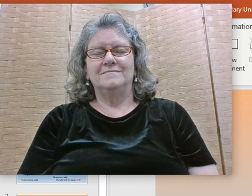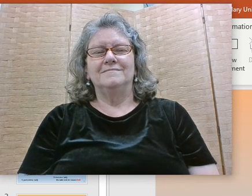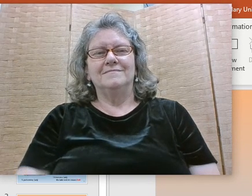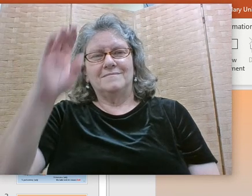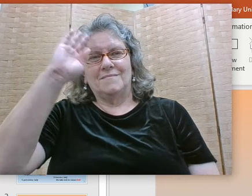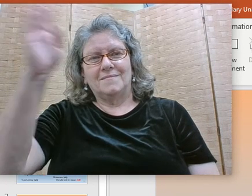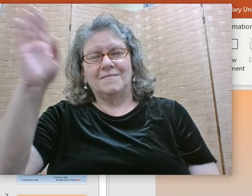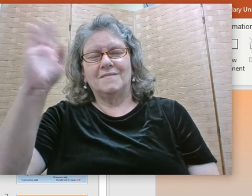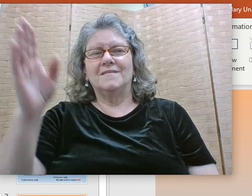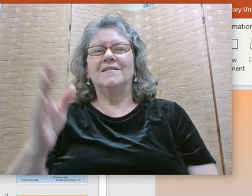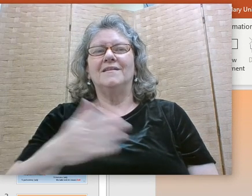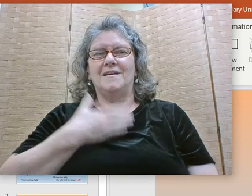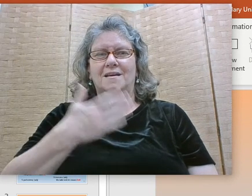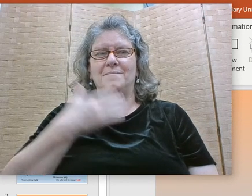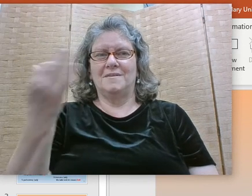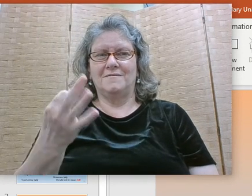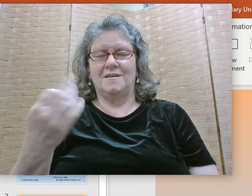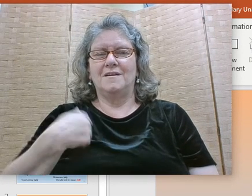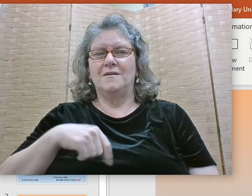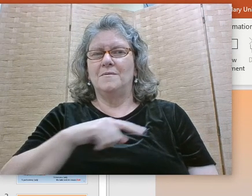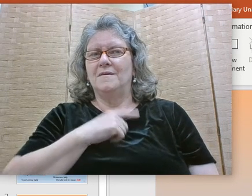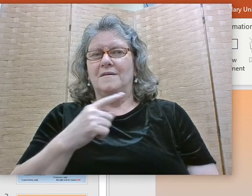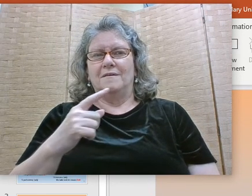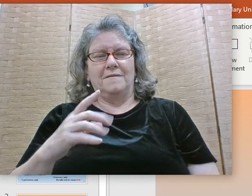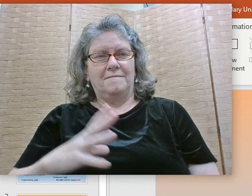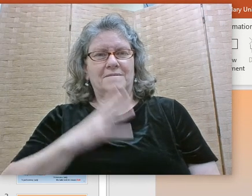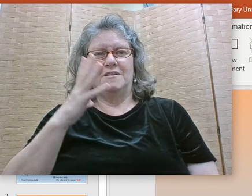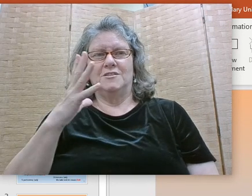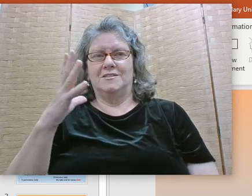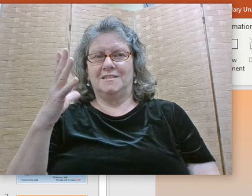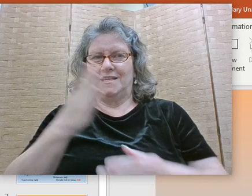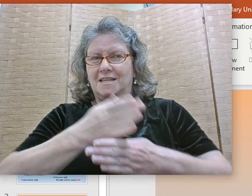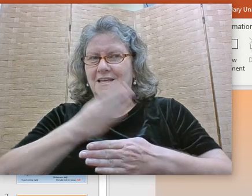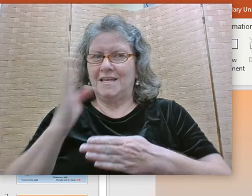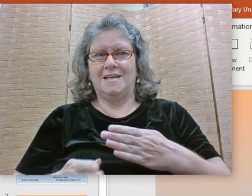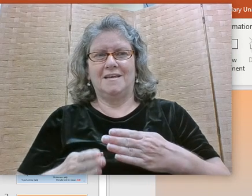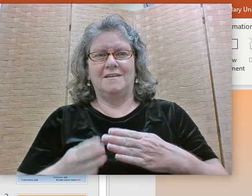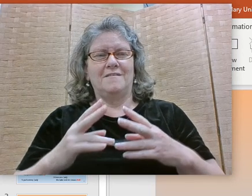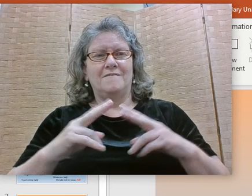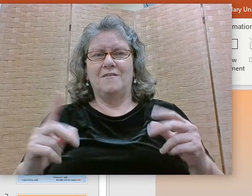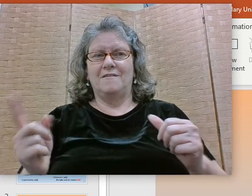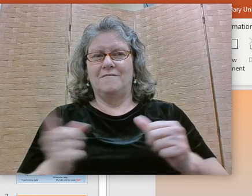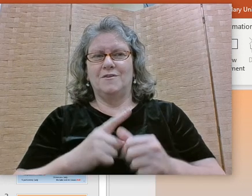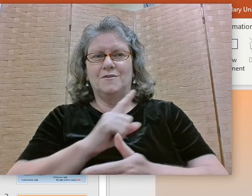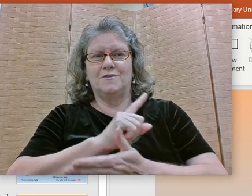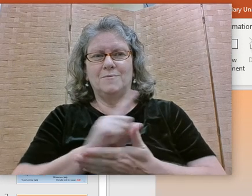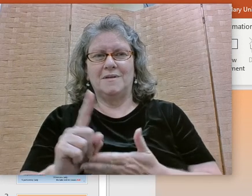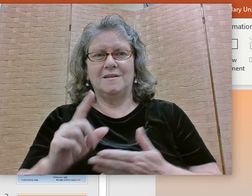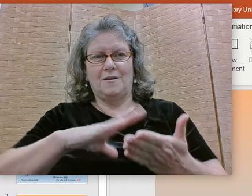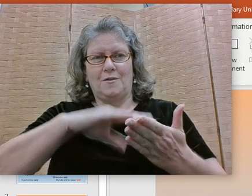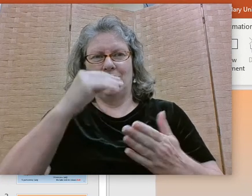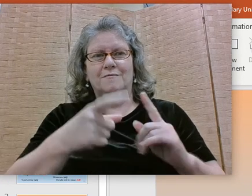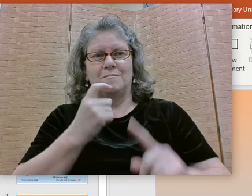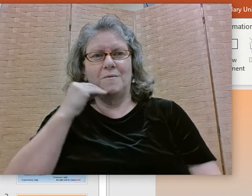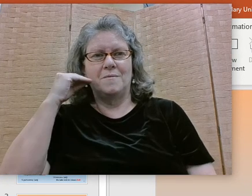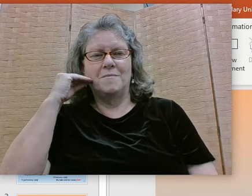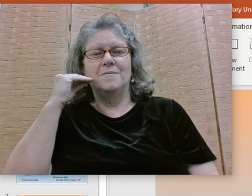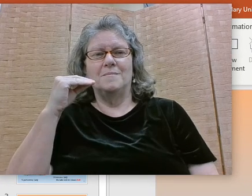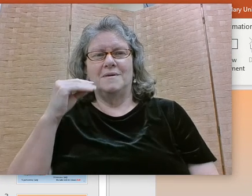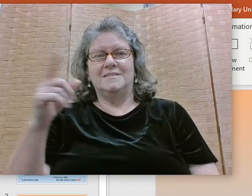Hey guys, happy Friday. We are officially at the end of our very first week of distance learning. I hope you